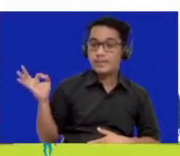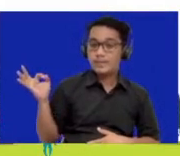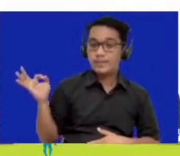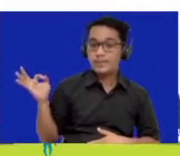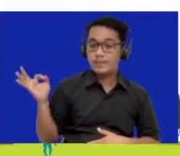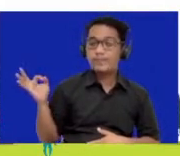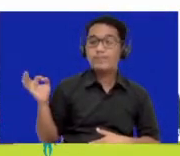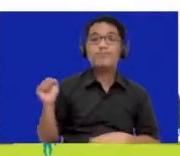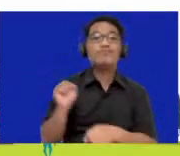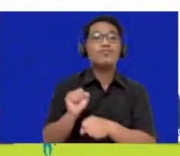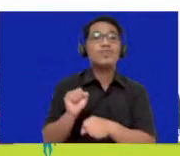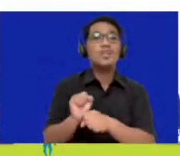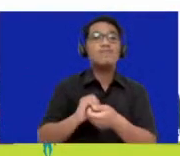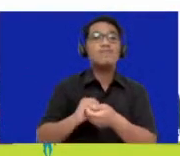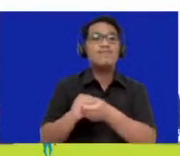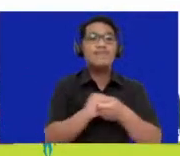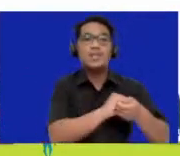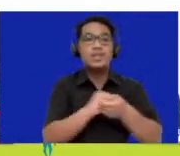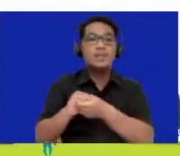Department,